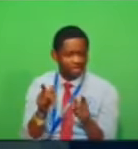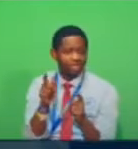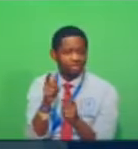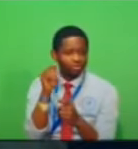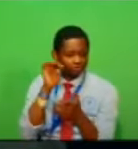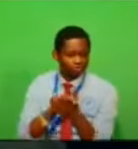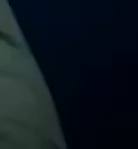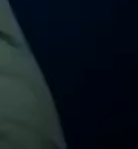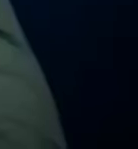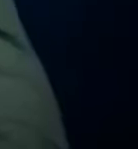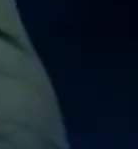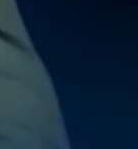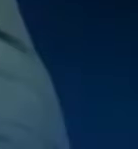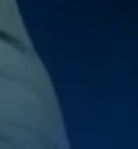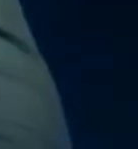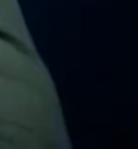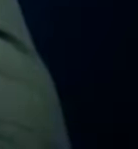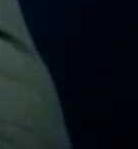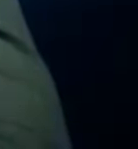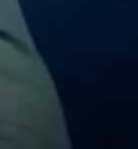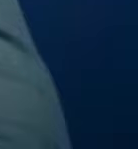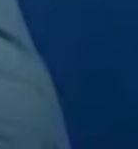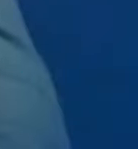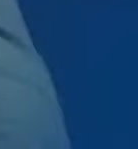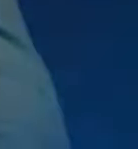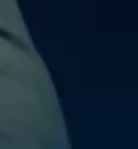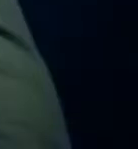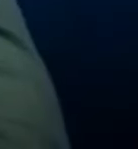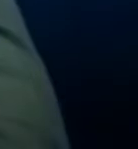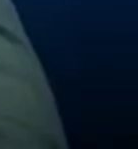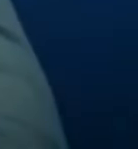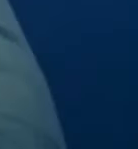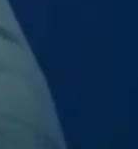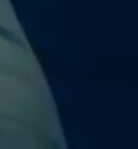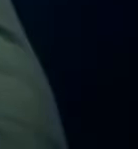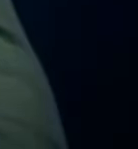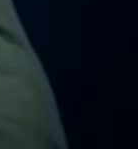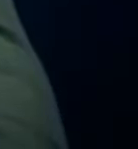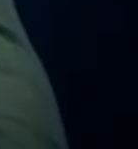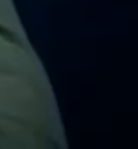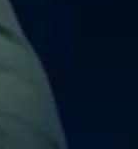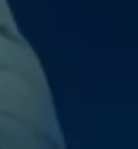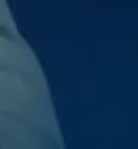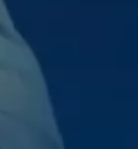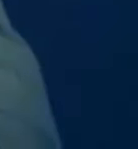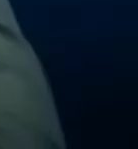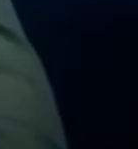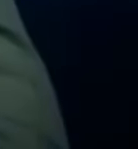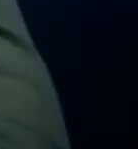wife trusts you, you don't have a problem. So the double lives, men, if you want to have a successful business with